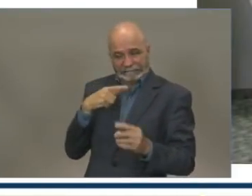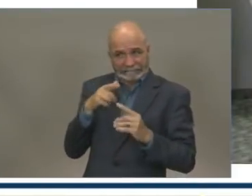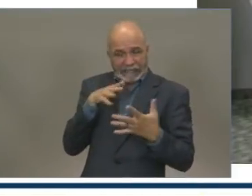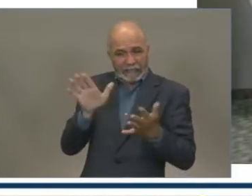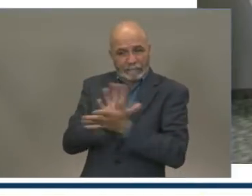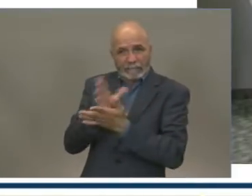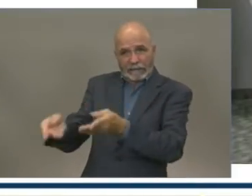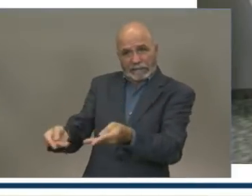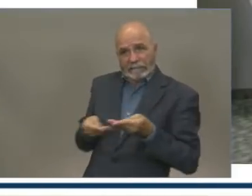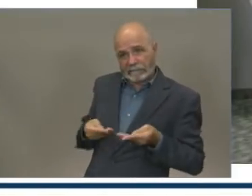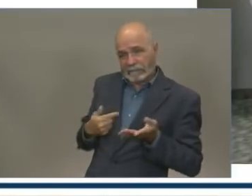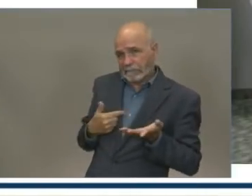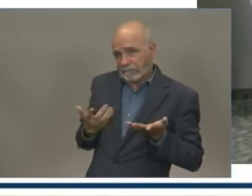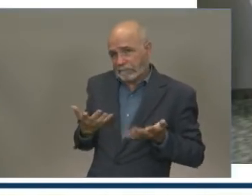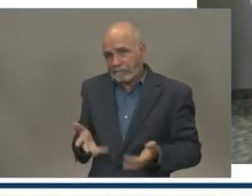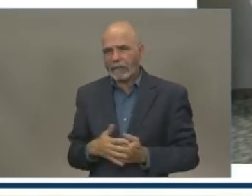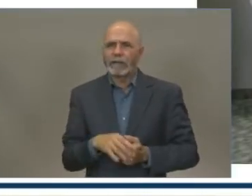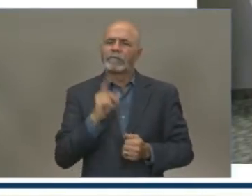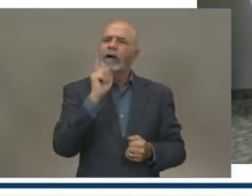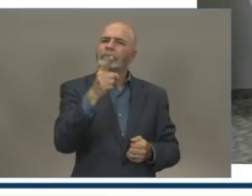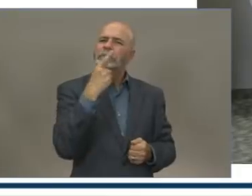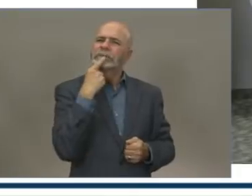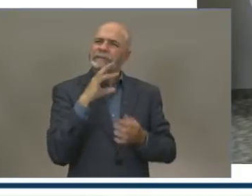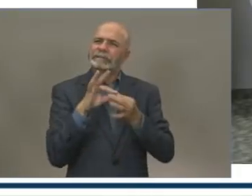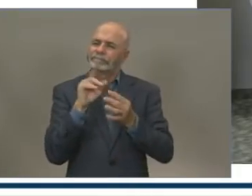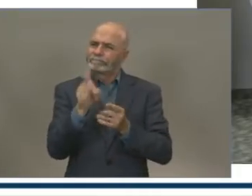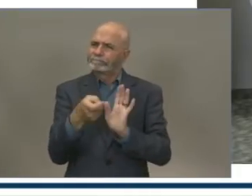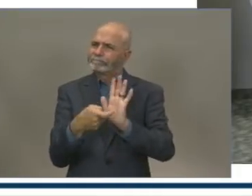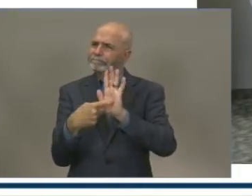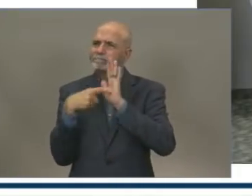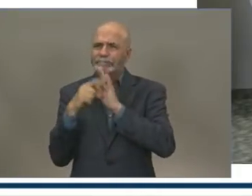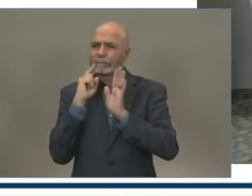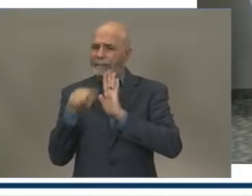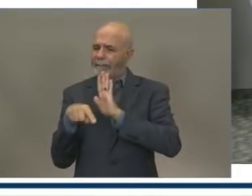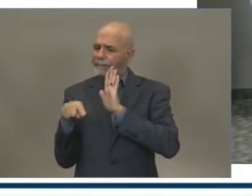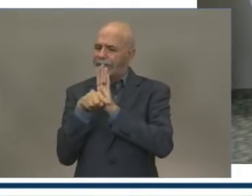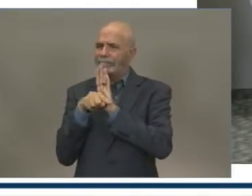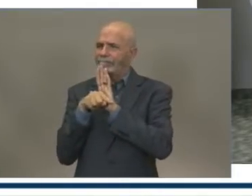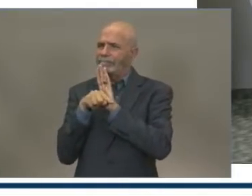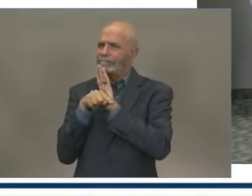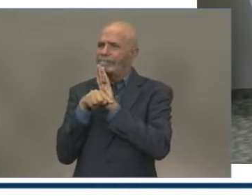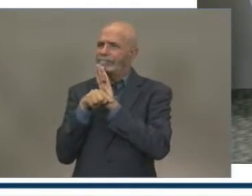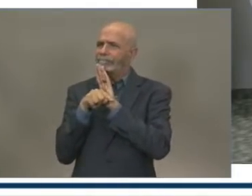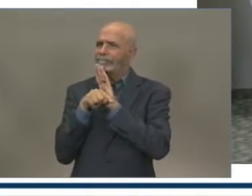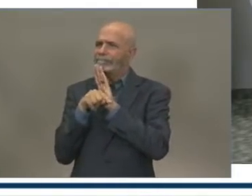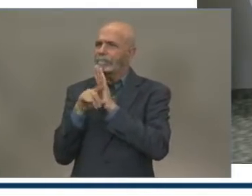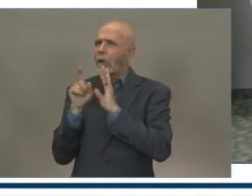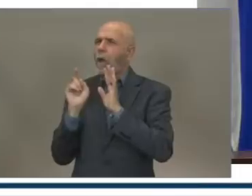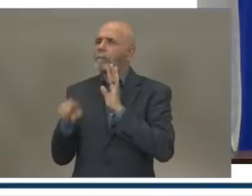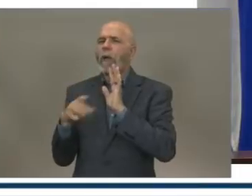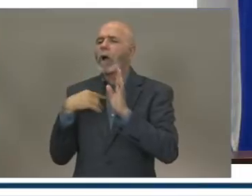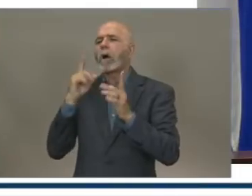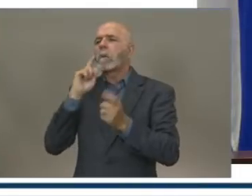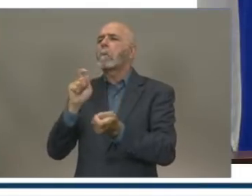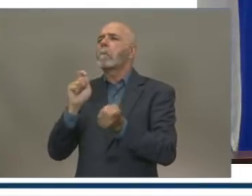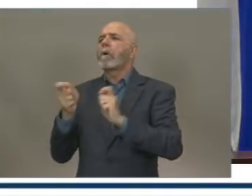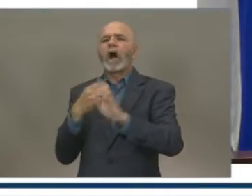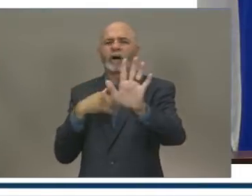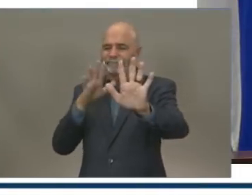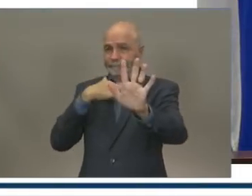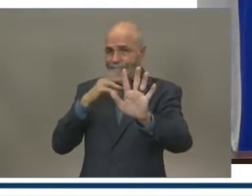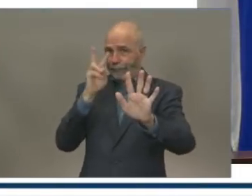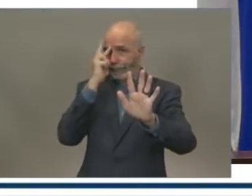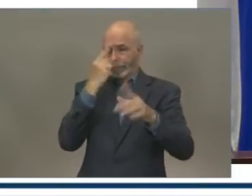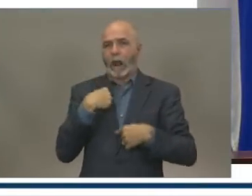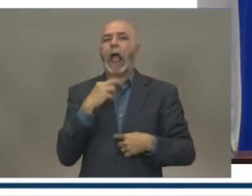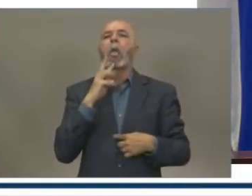the release did say that you were requiring a negative test. What changed there? No, that was actually my mistake. And then I in